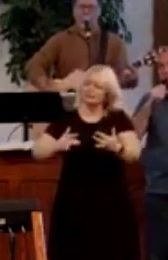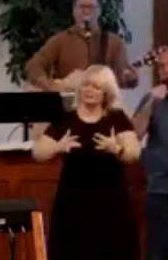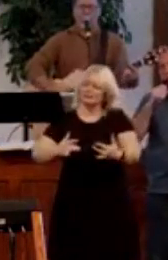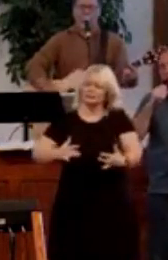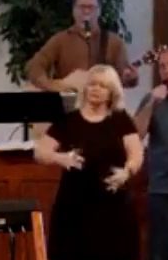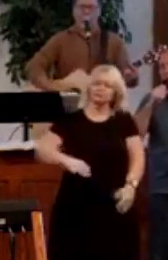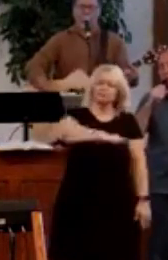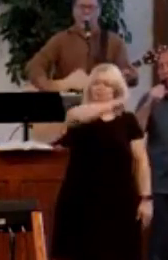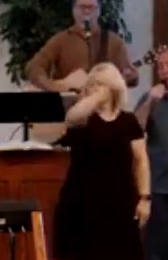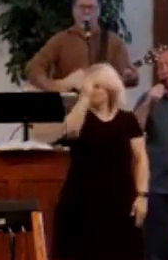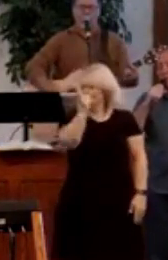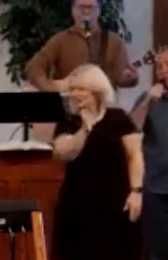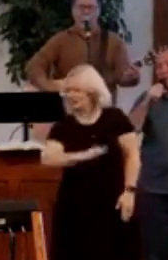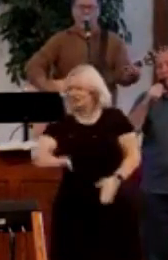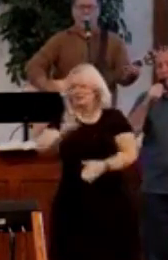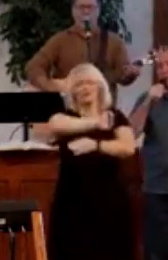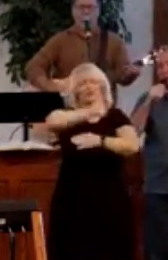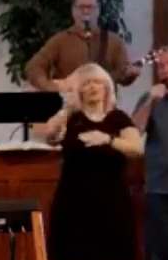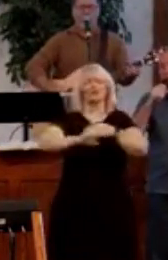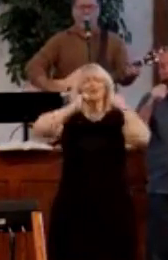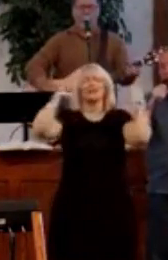rains, unending